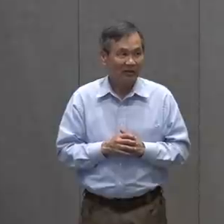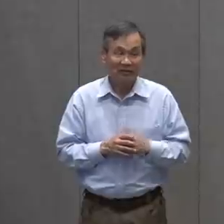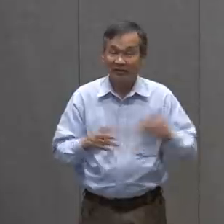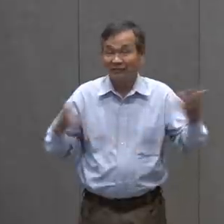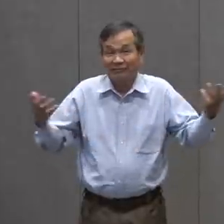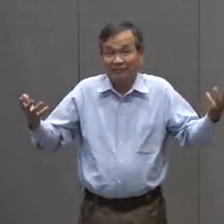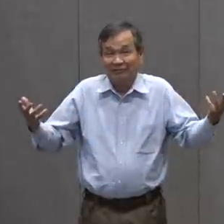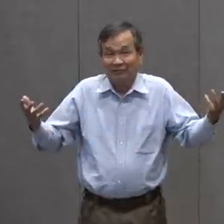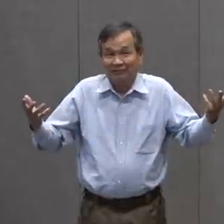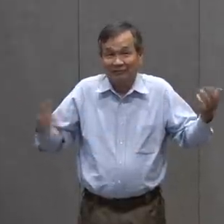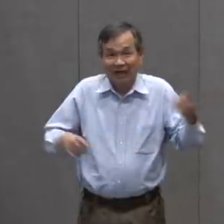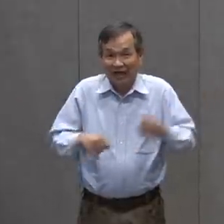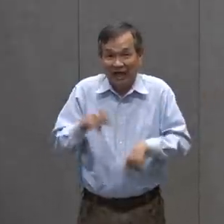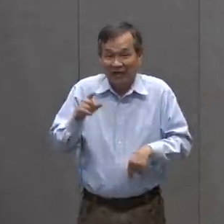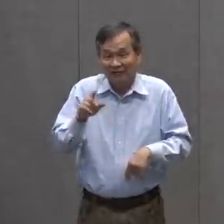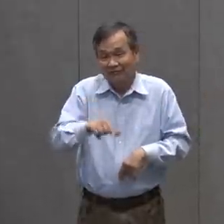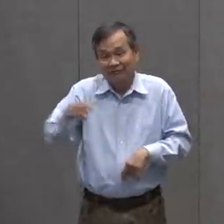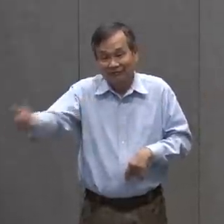I think I lost my turn.